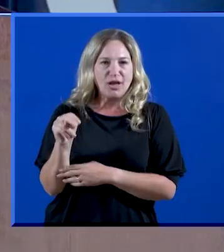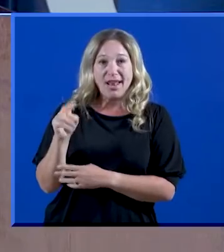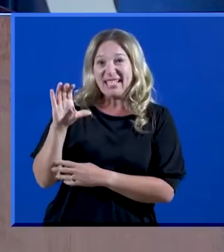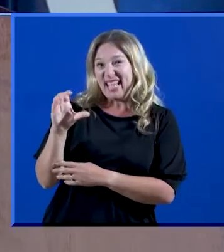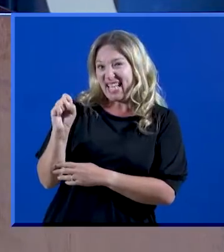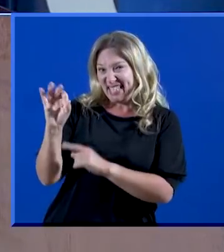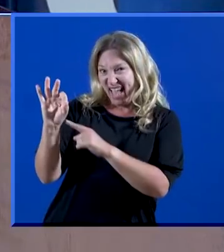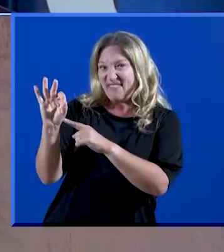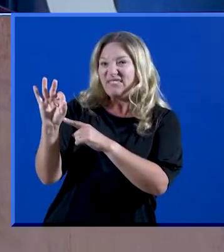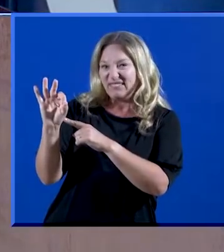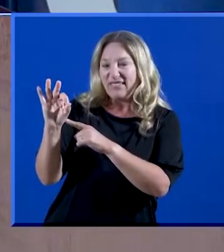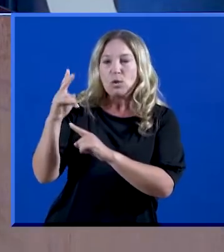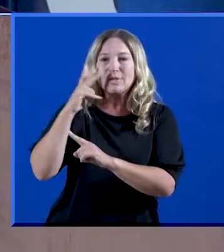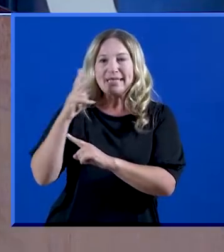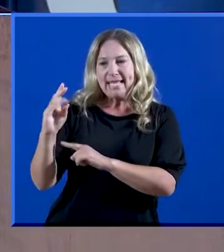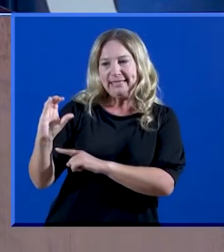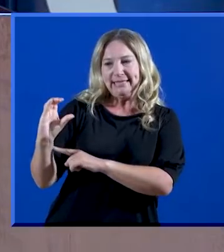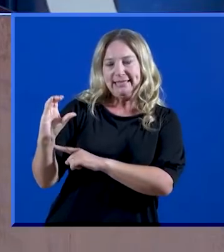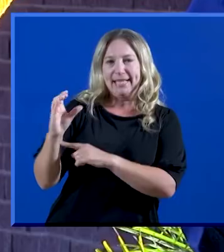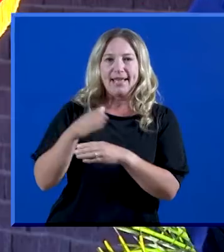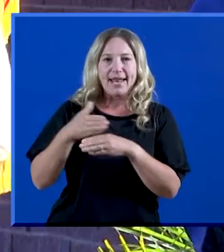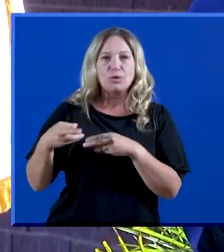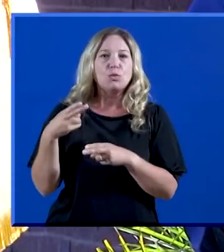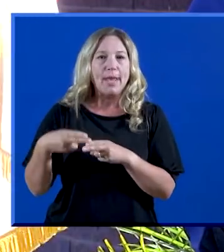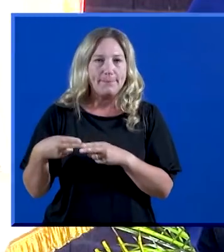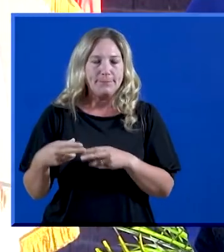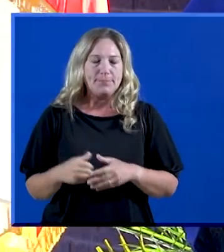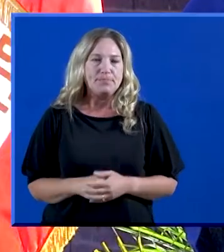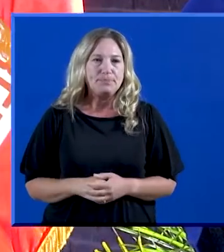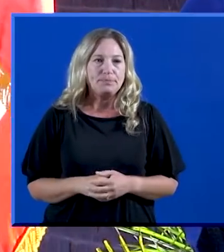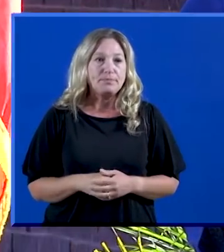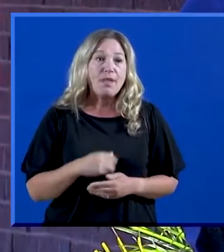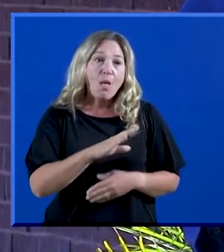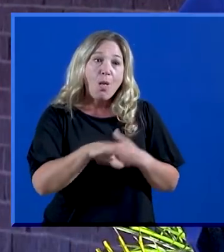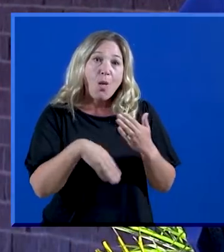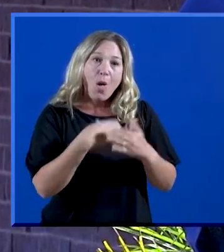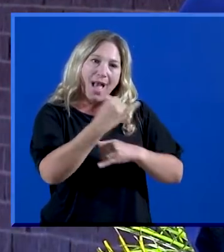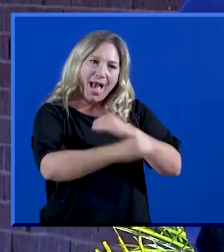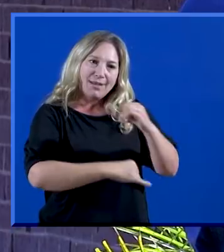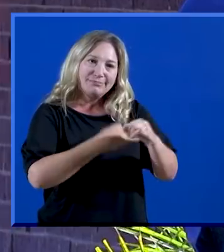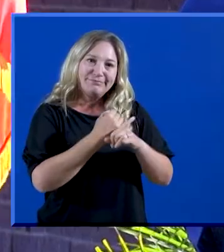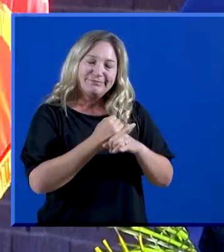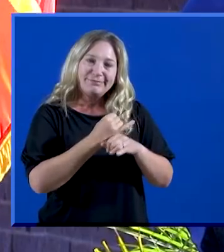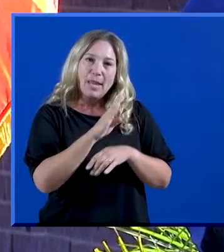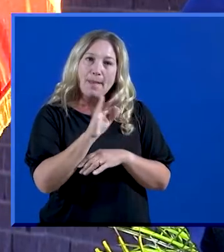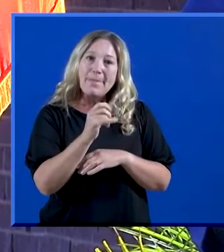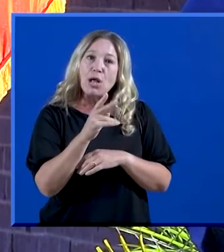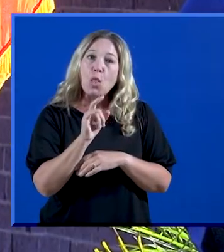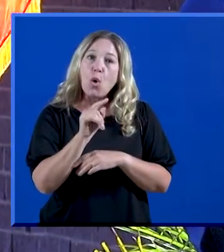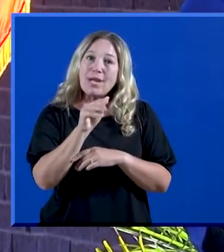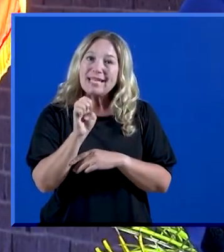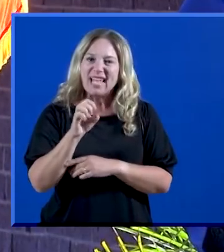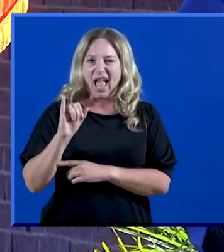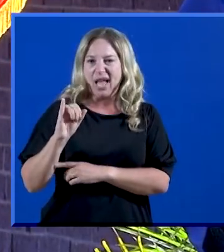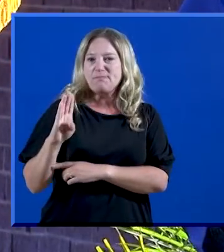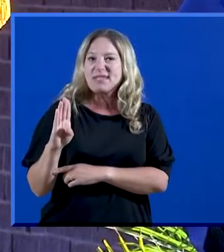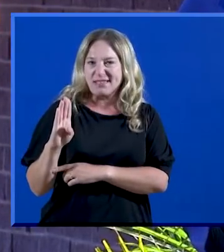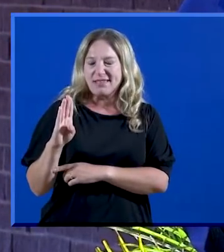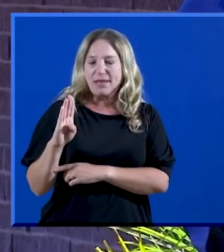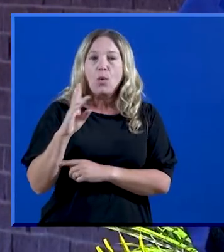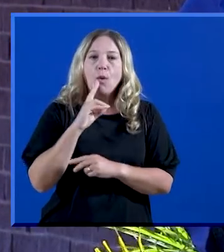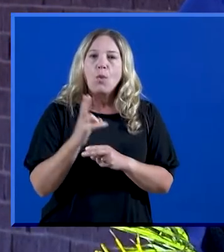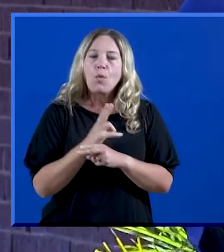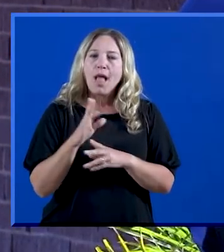members are highlighted in your program with the C next to their name. All international baccalaureate students are wearing a light